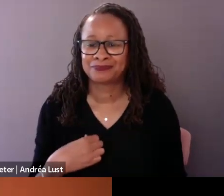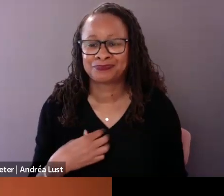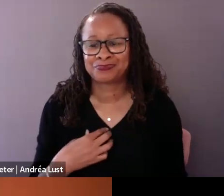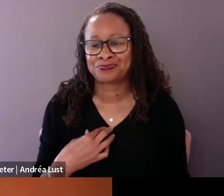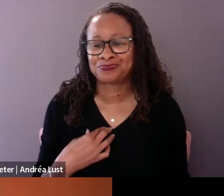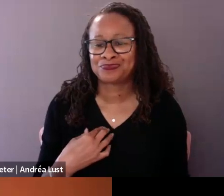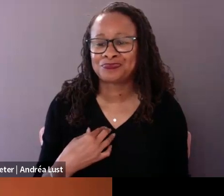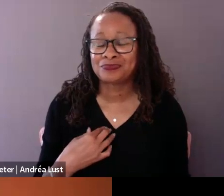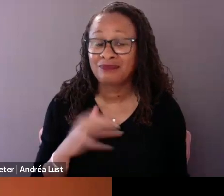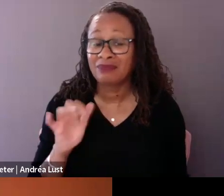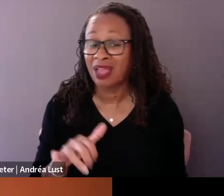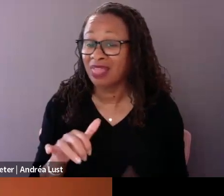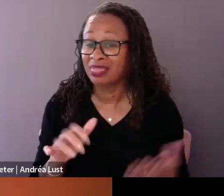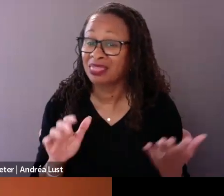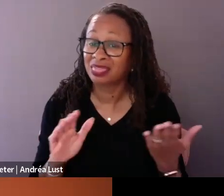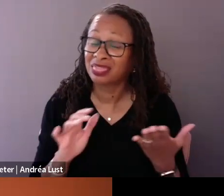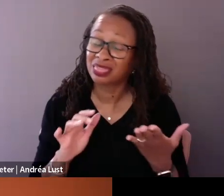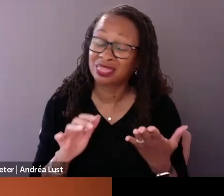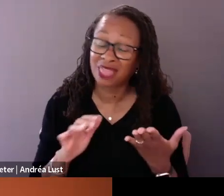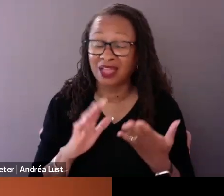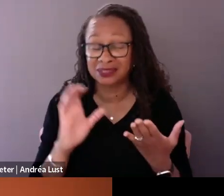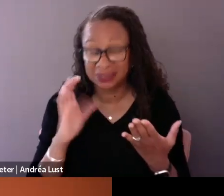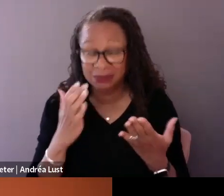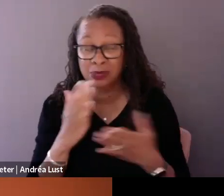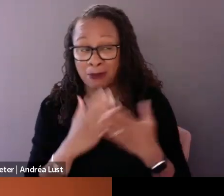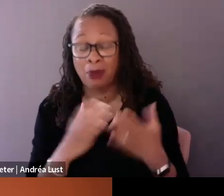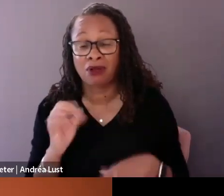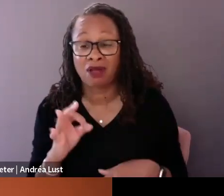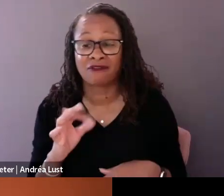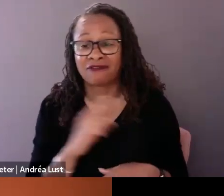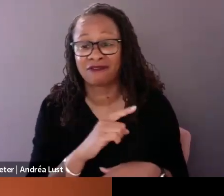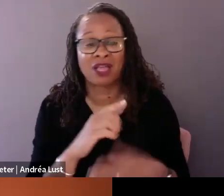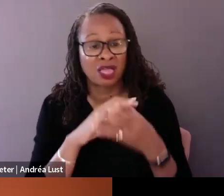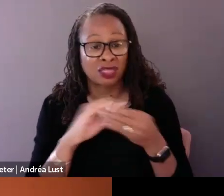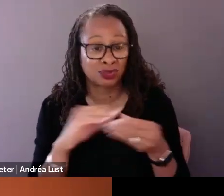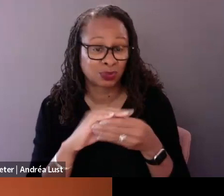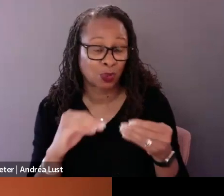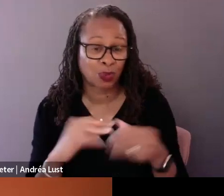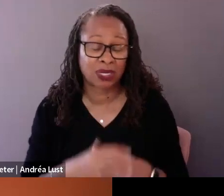You know, and that seems to be part of, you know, the story of the